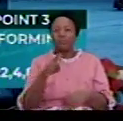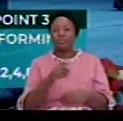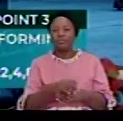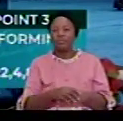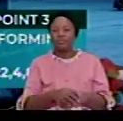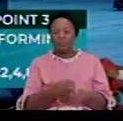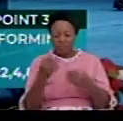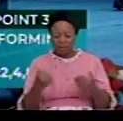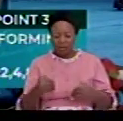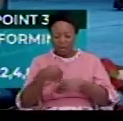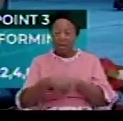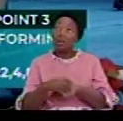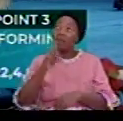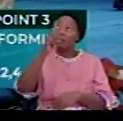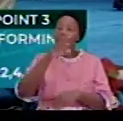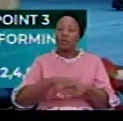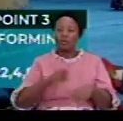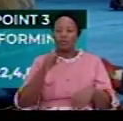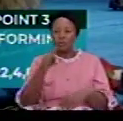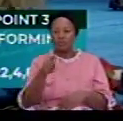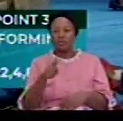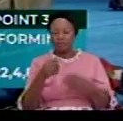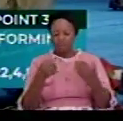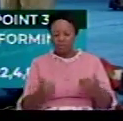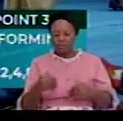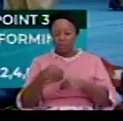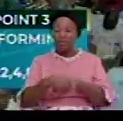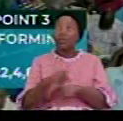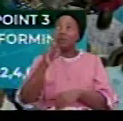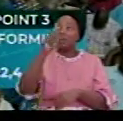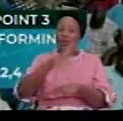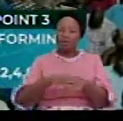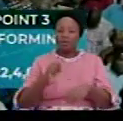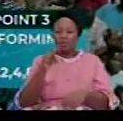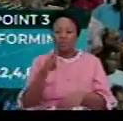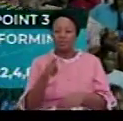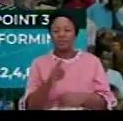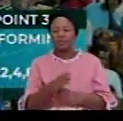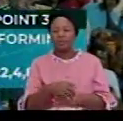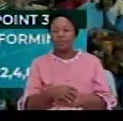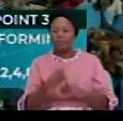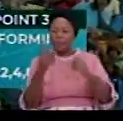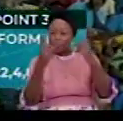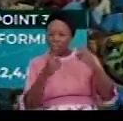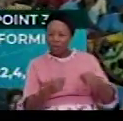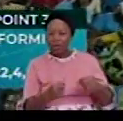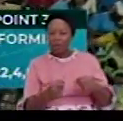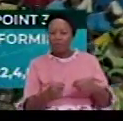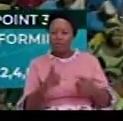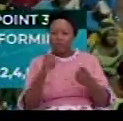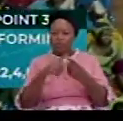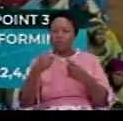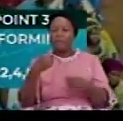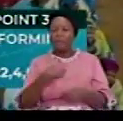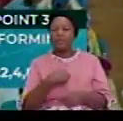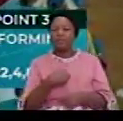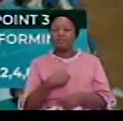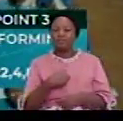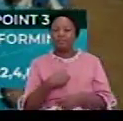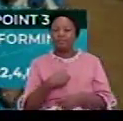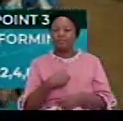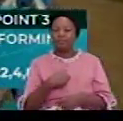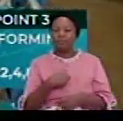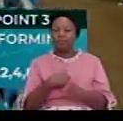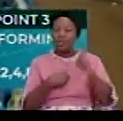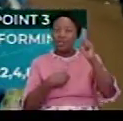Tonight he calls you. Tonight he calls you. Come unto me,